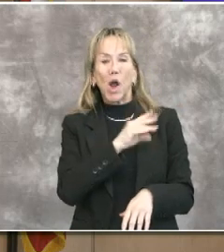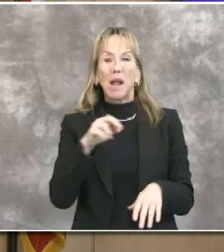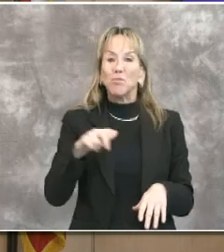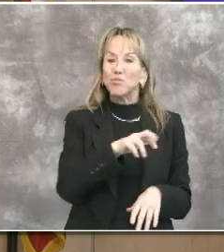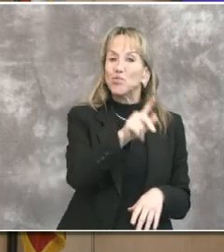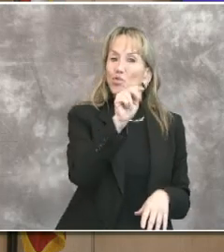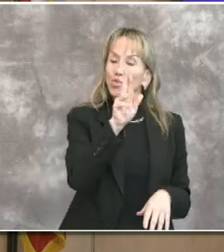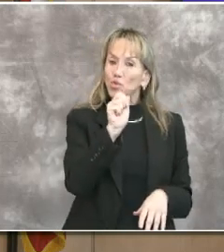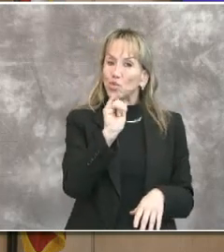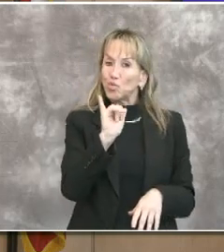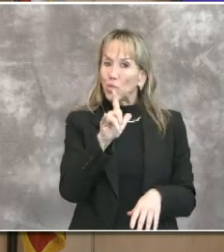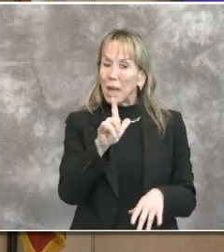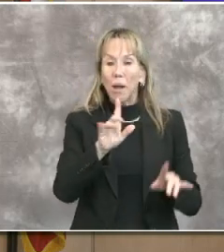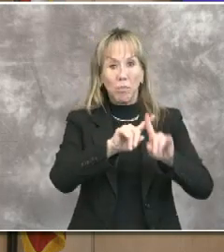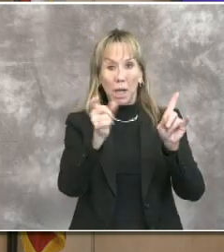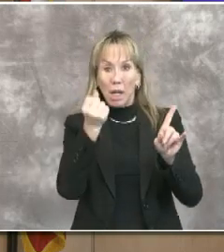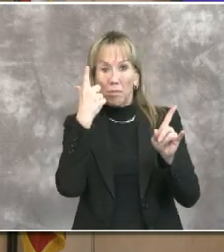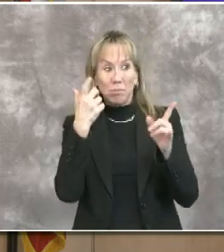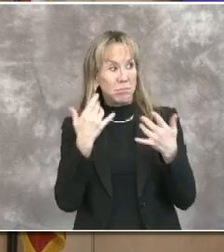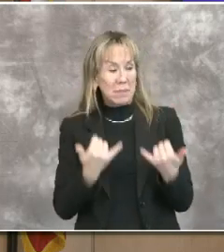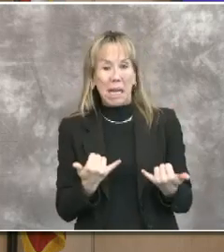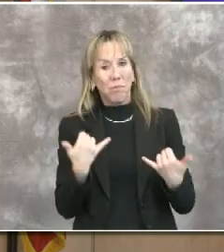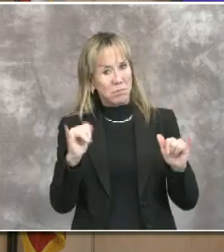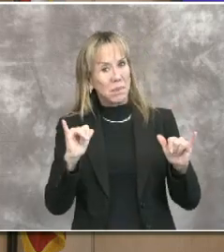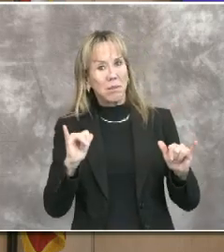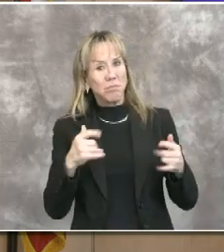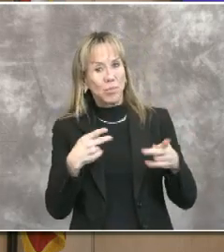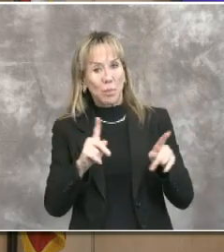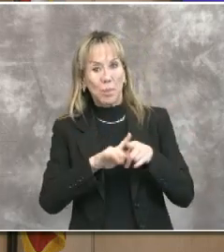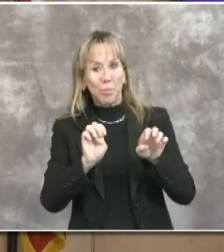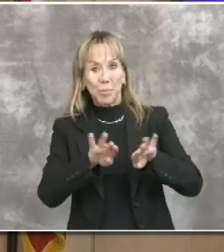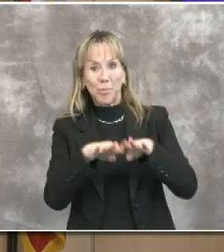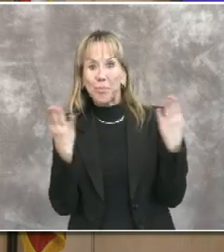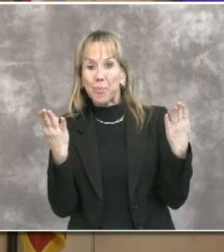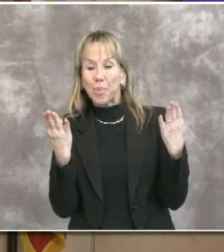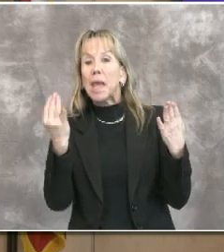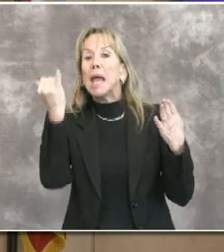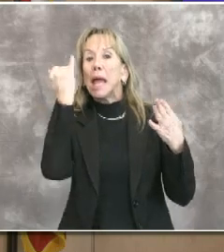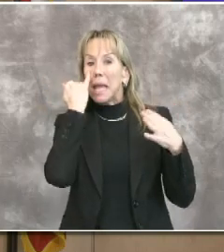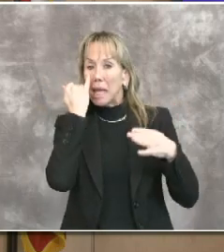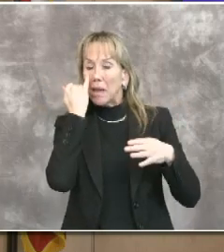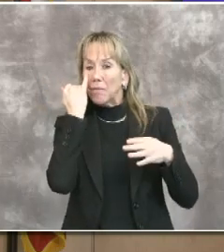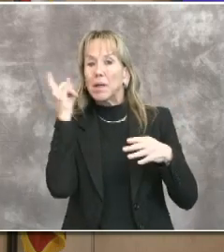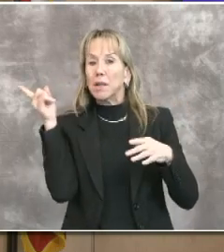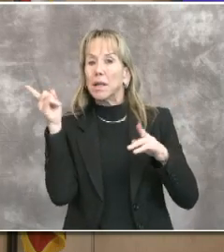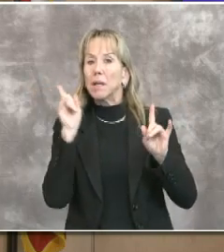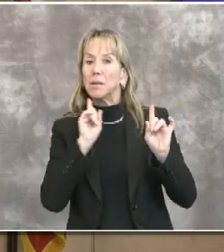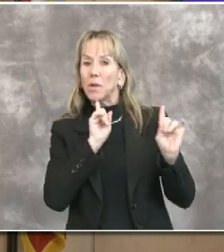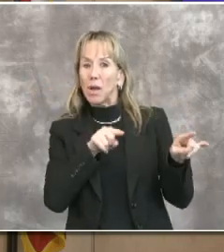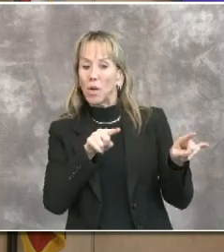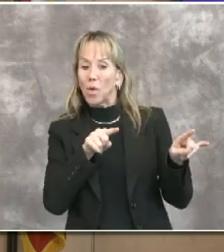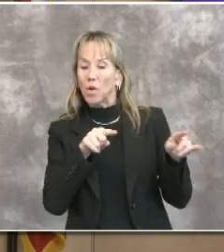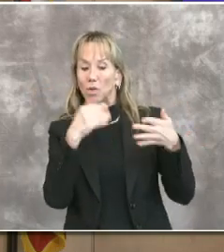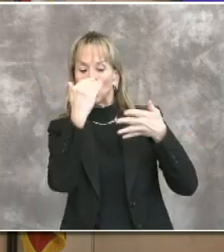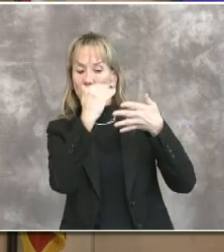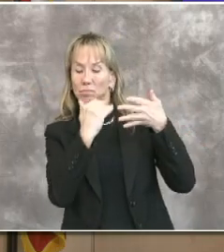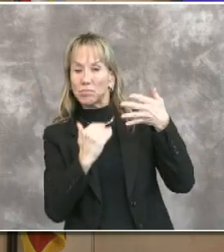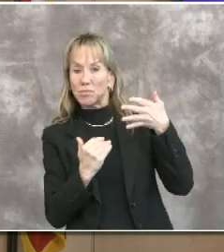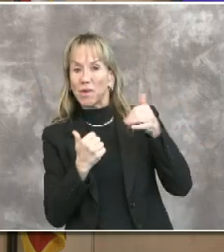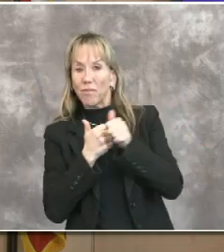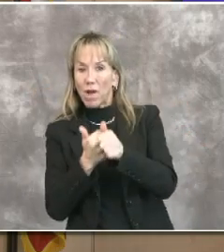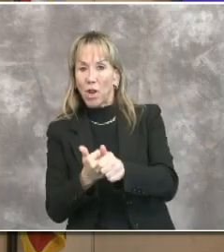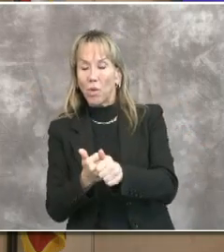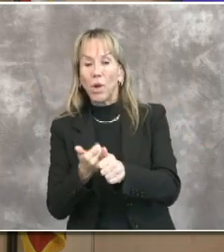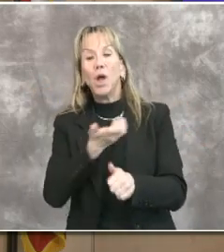beaches are allowed to be open today if they meet the requirements of the public health orders. The requirements that we